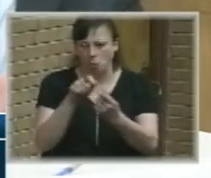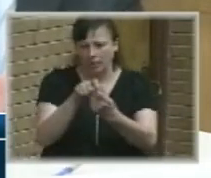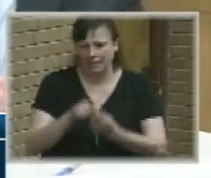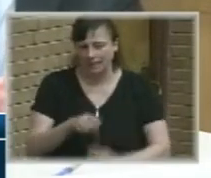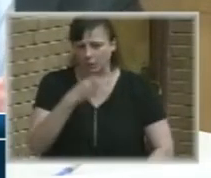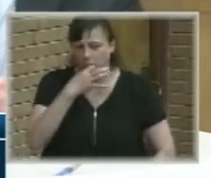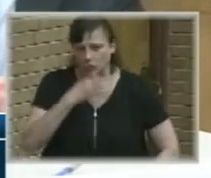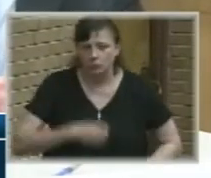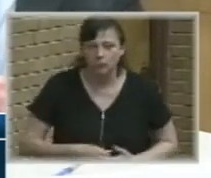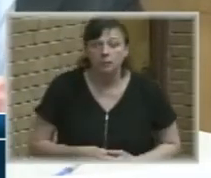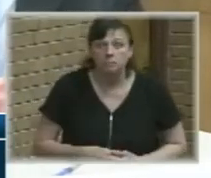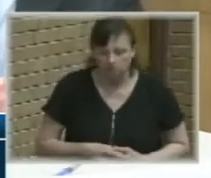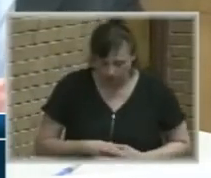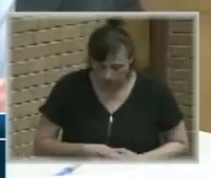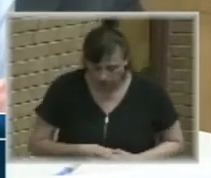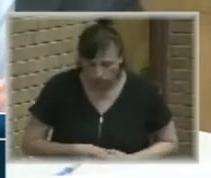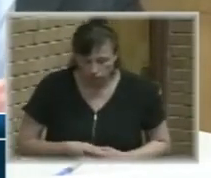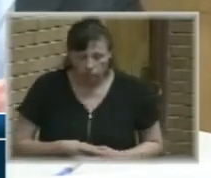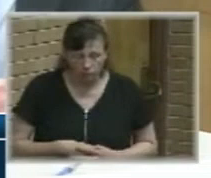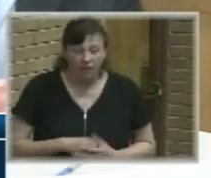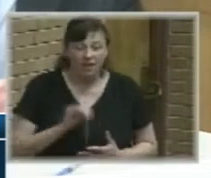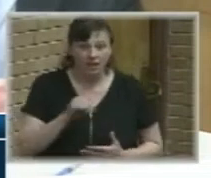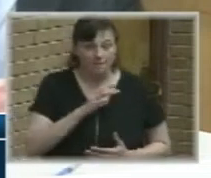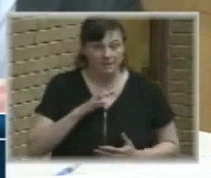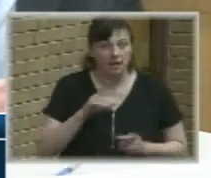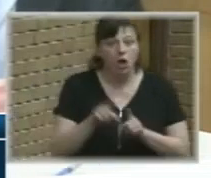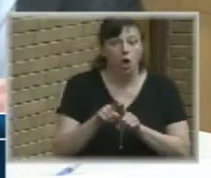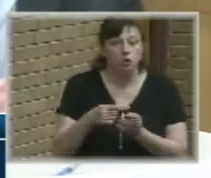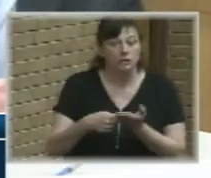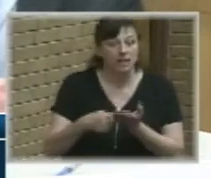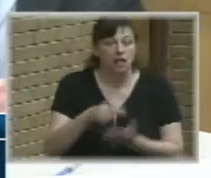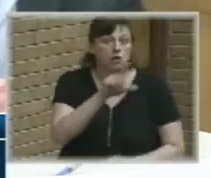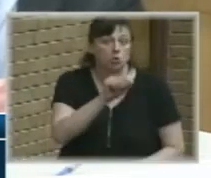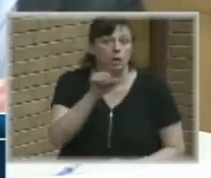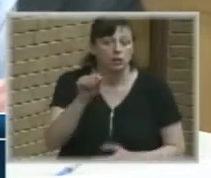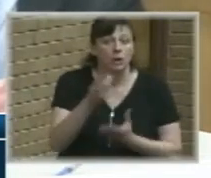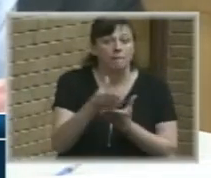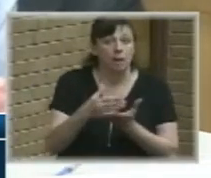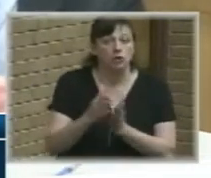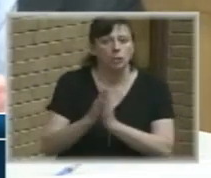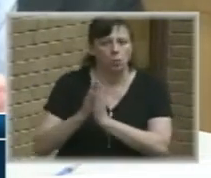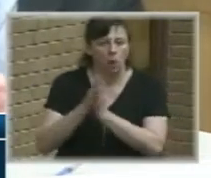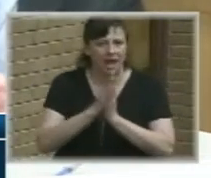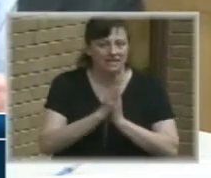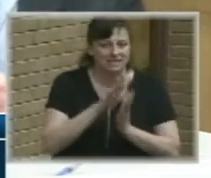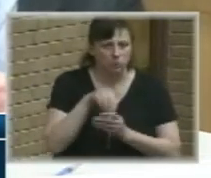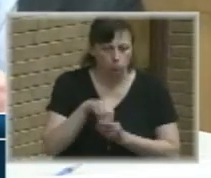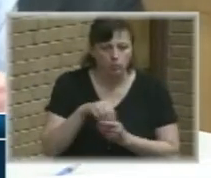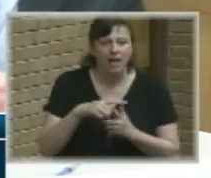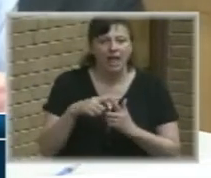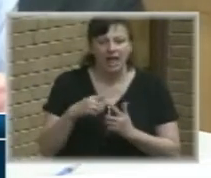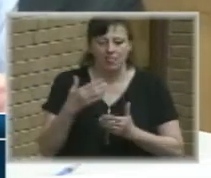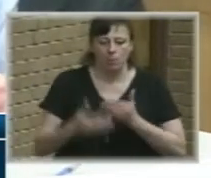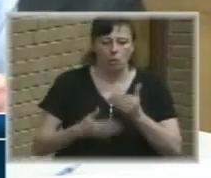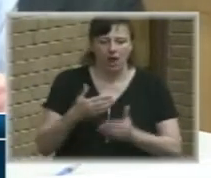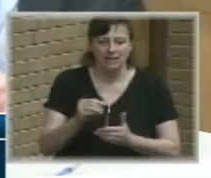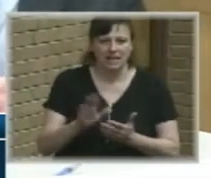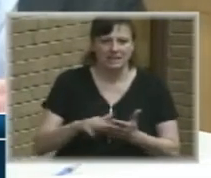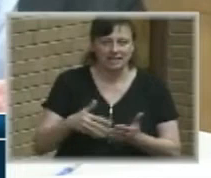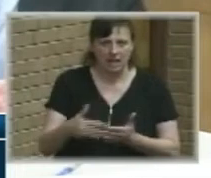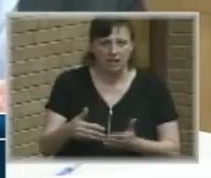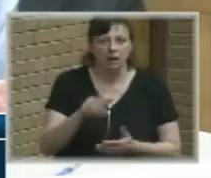in addition, the FASC Committee also discussed the 2020 budget requests and the process and schedule